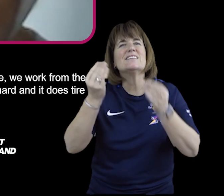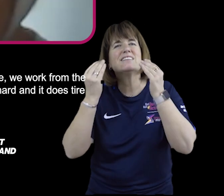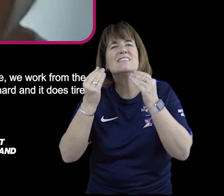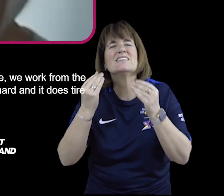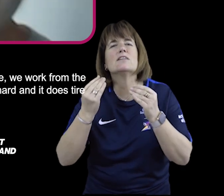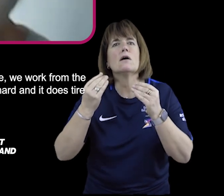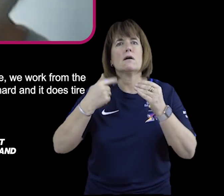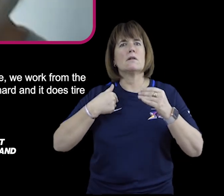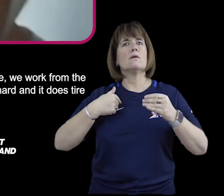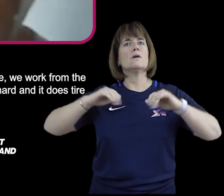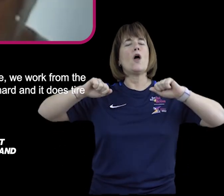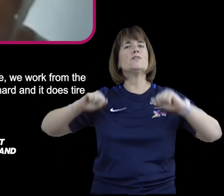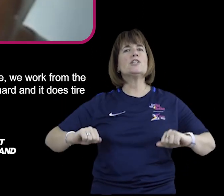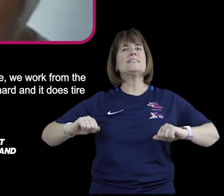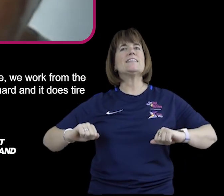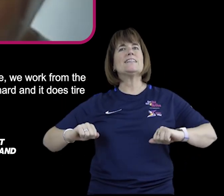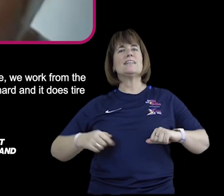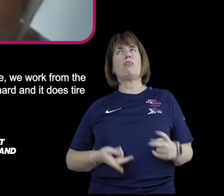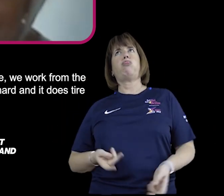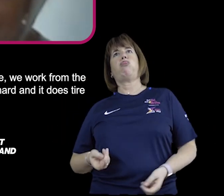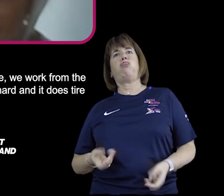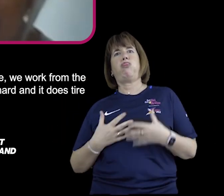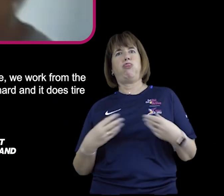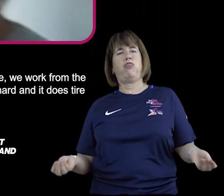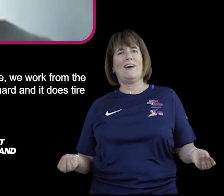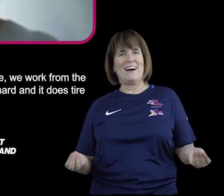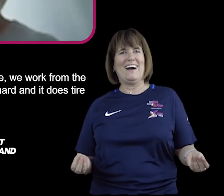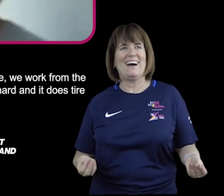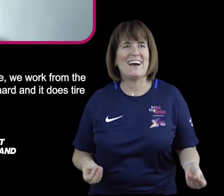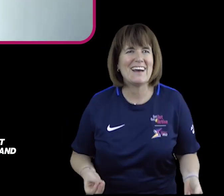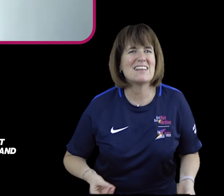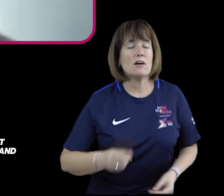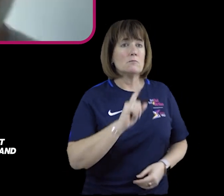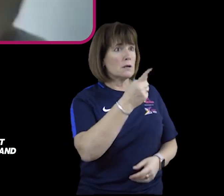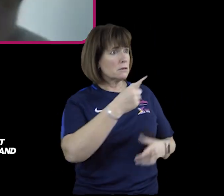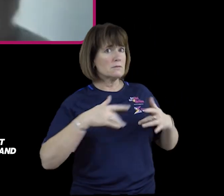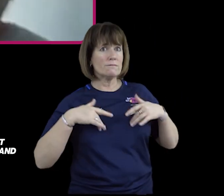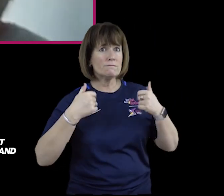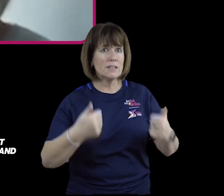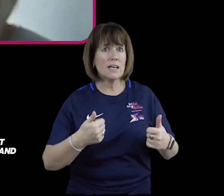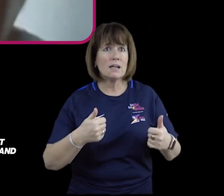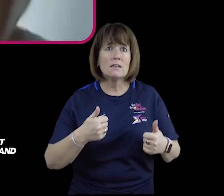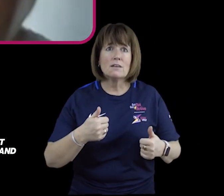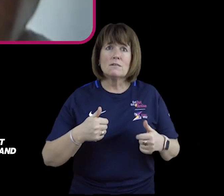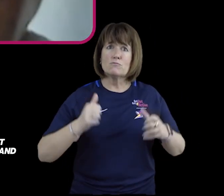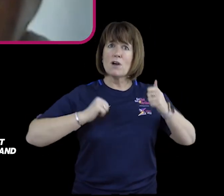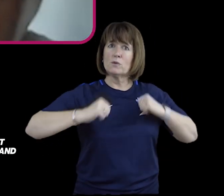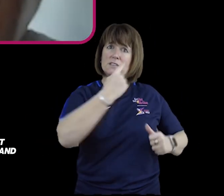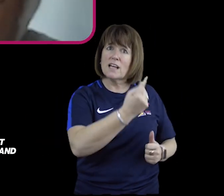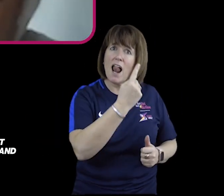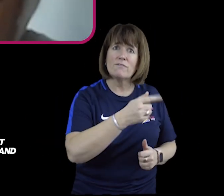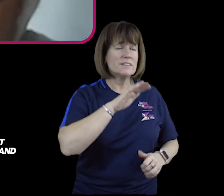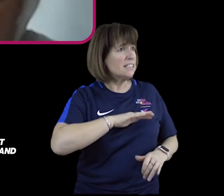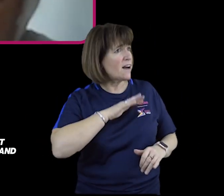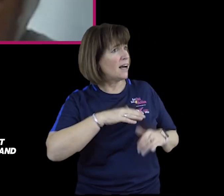for 2 days after I did the course, I was on the settee. but probably feeling really kind